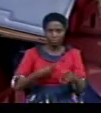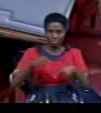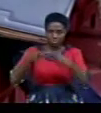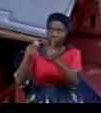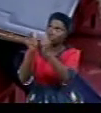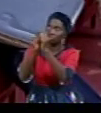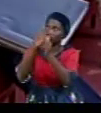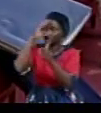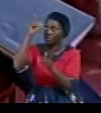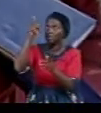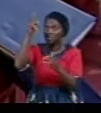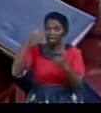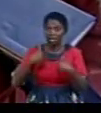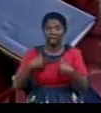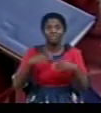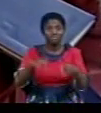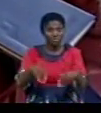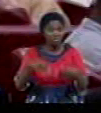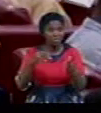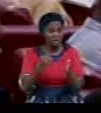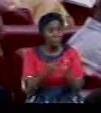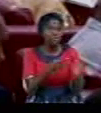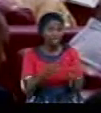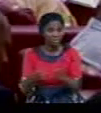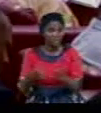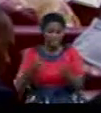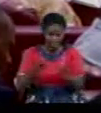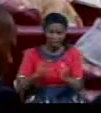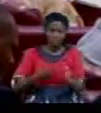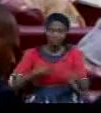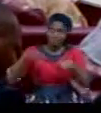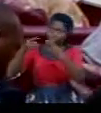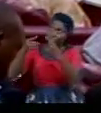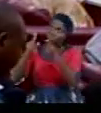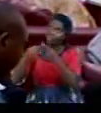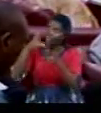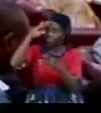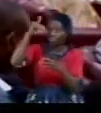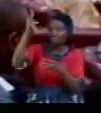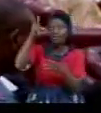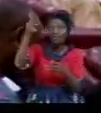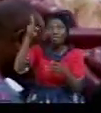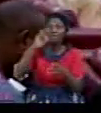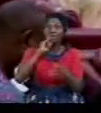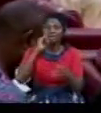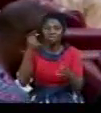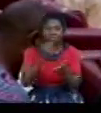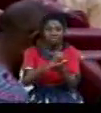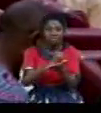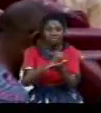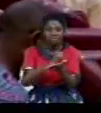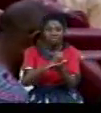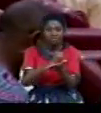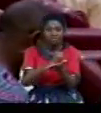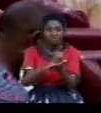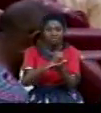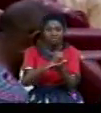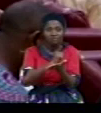He's provided it. Let's go to him. He is the sanctifier. Let us go to him, that he might